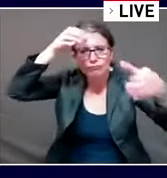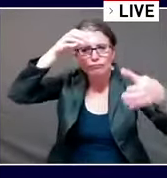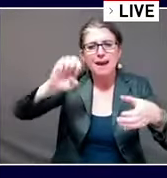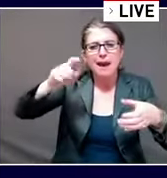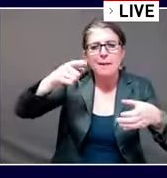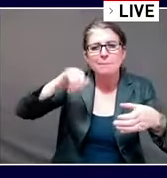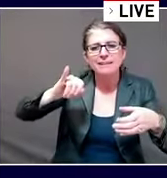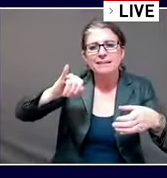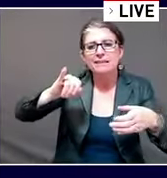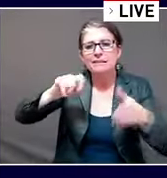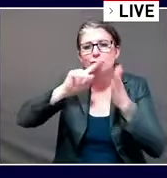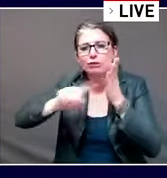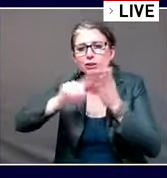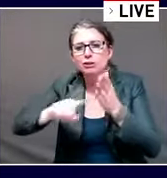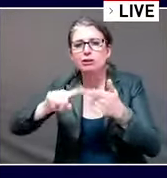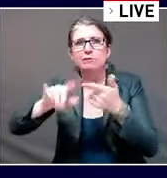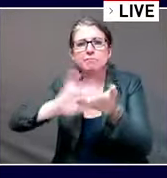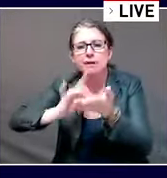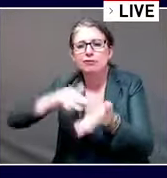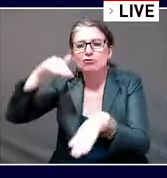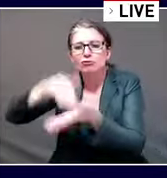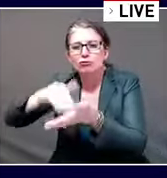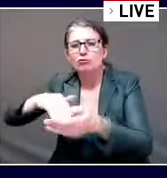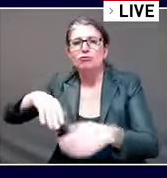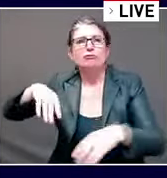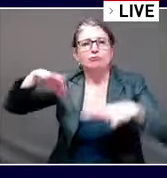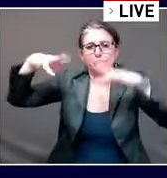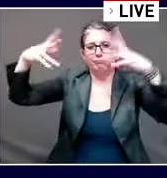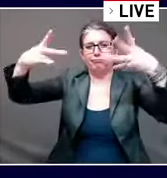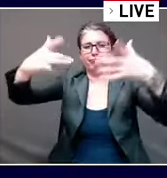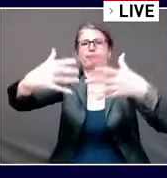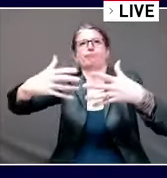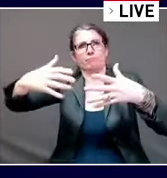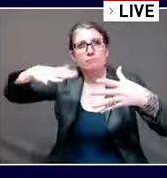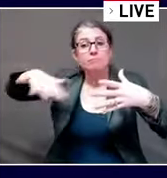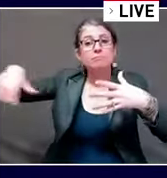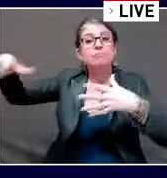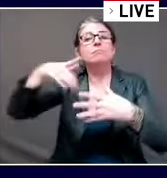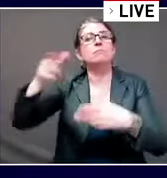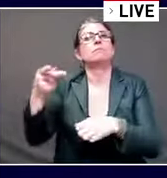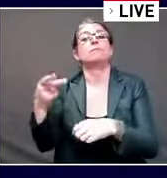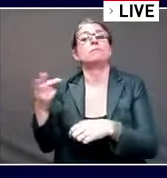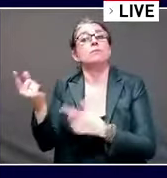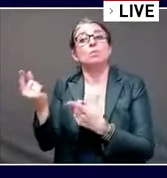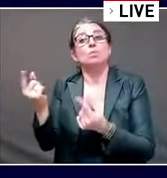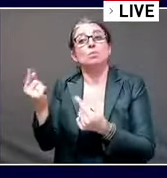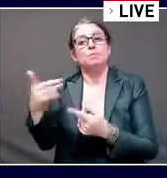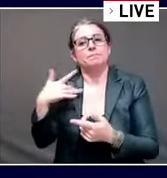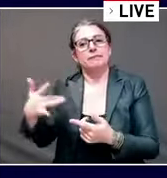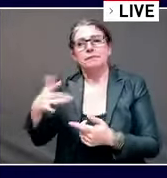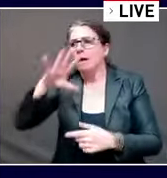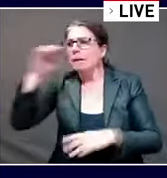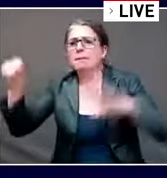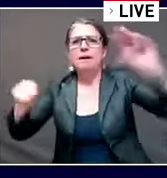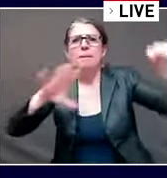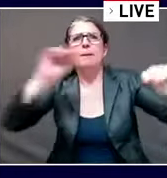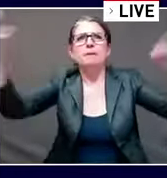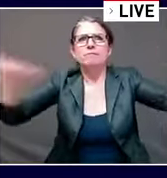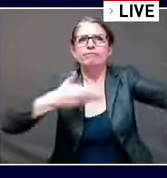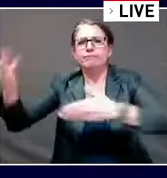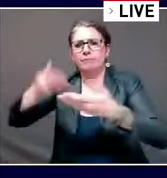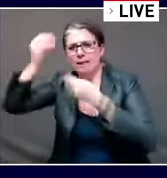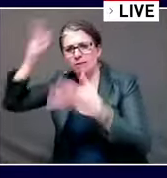data to figure out not so much whether it's safe or effective, that's what FDA will do, but in what groups different vaccines are the